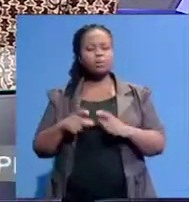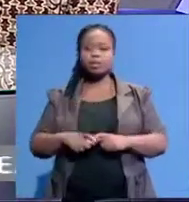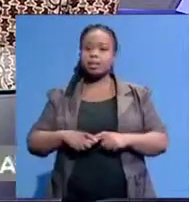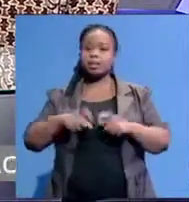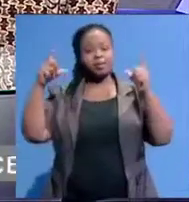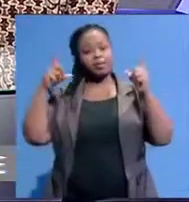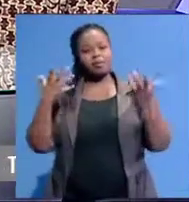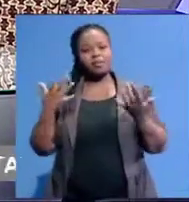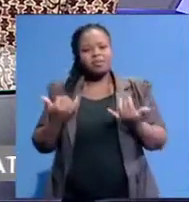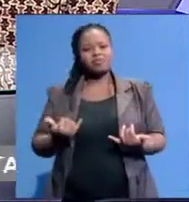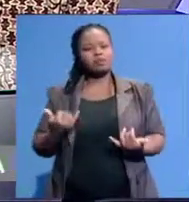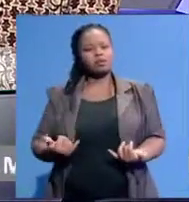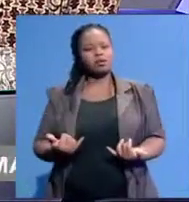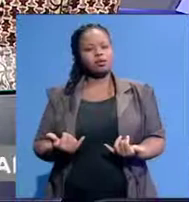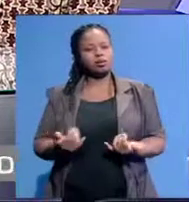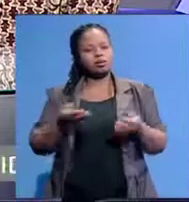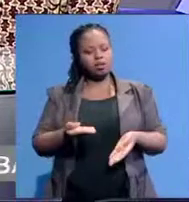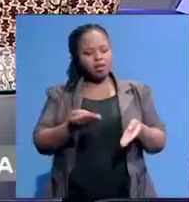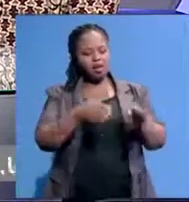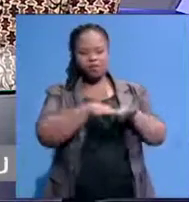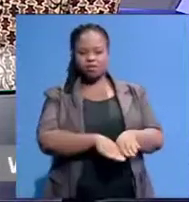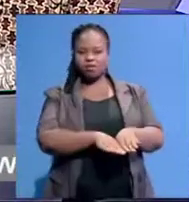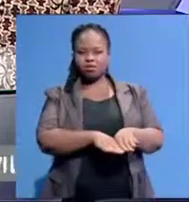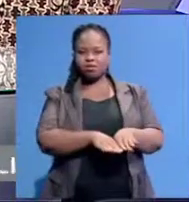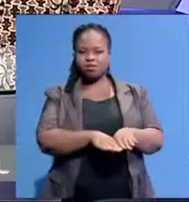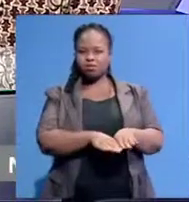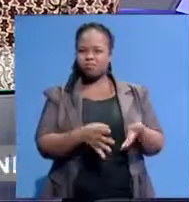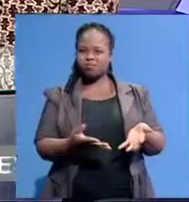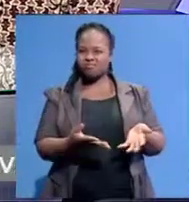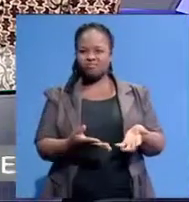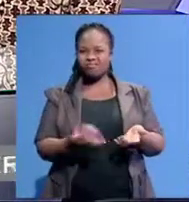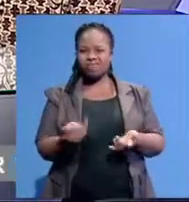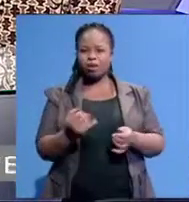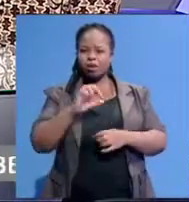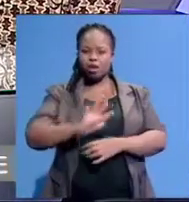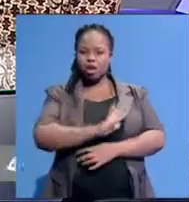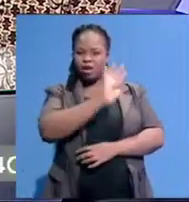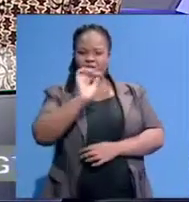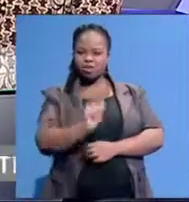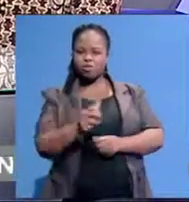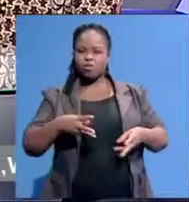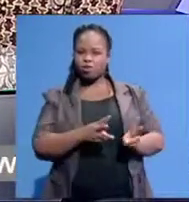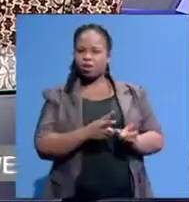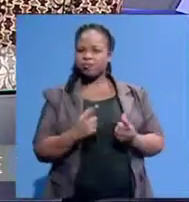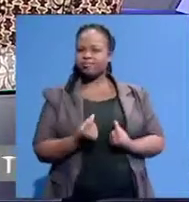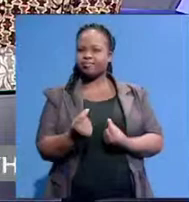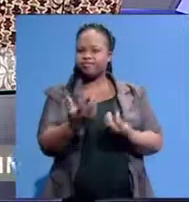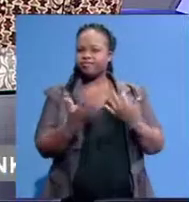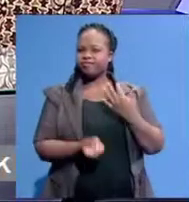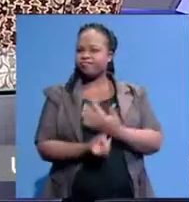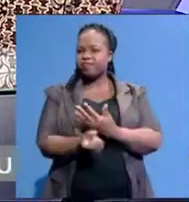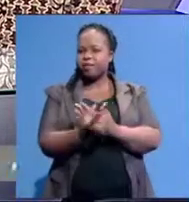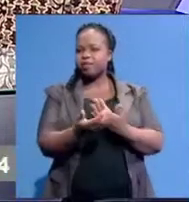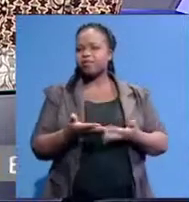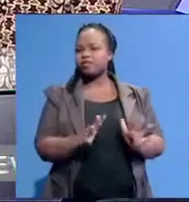see that the funeral happened to be a bit of an African affair. What is the message that South Africa would have been sending?